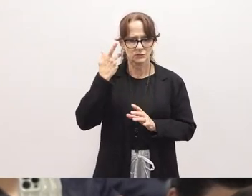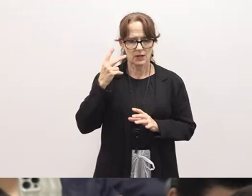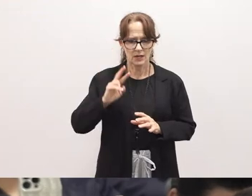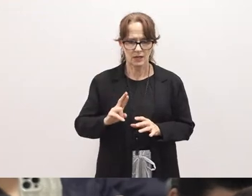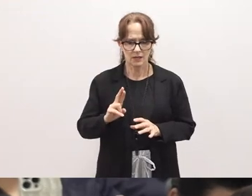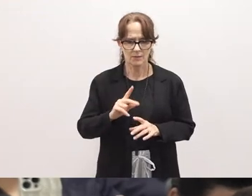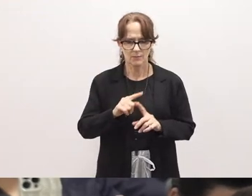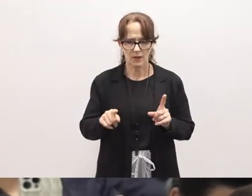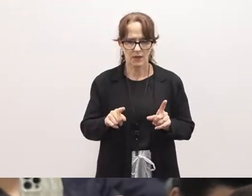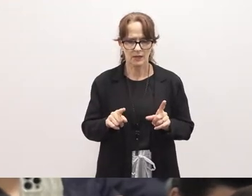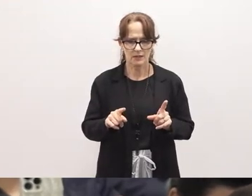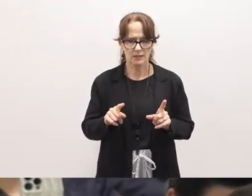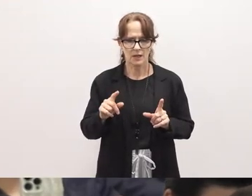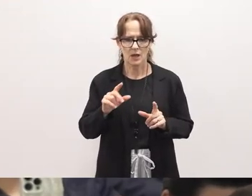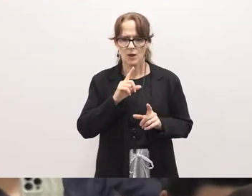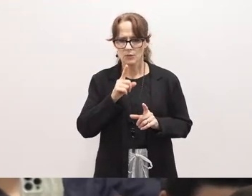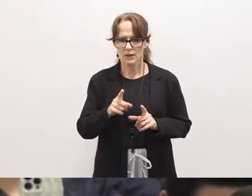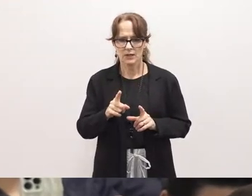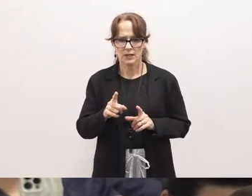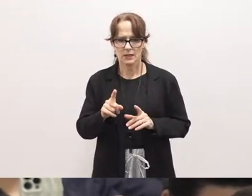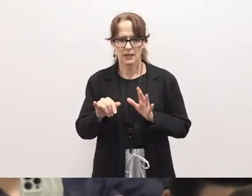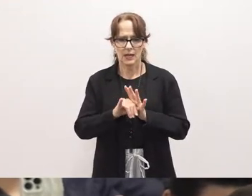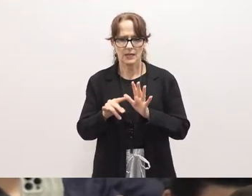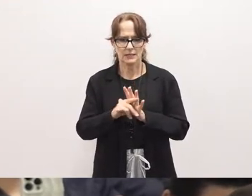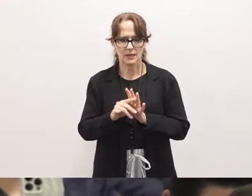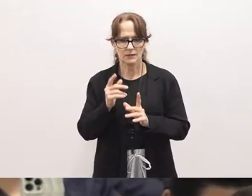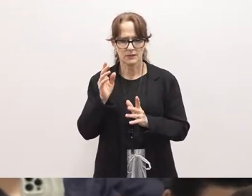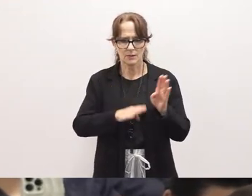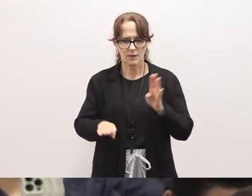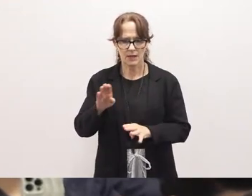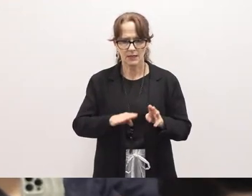but would re-identify as their biological sex later on.